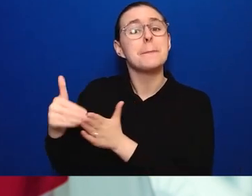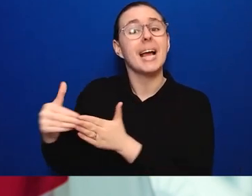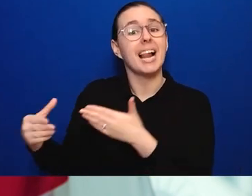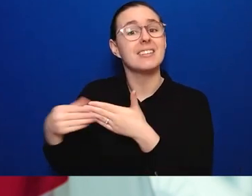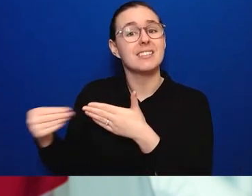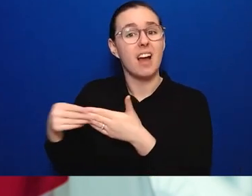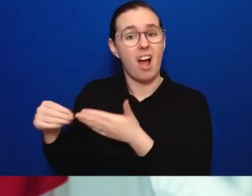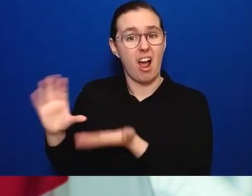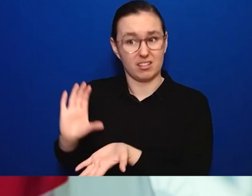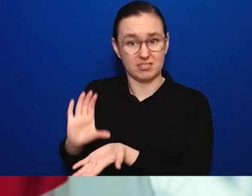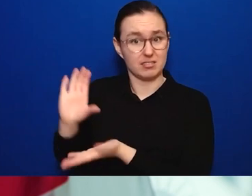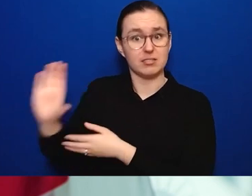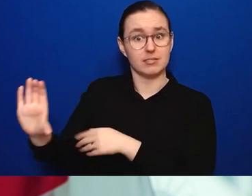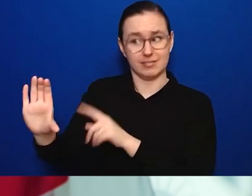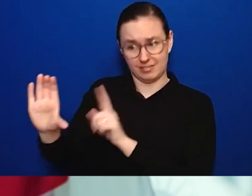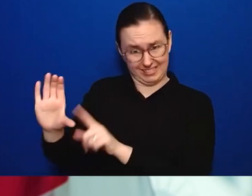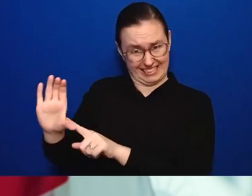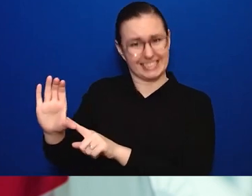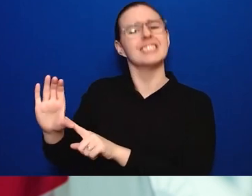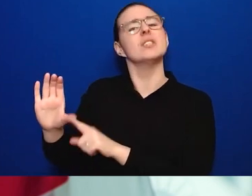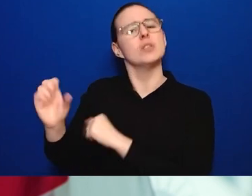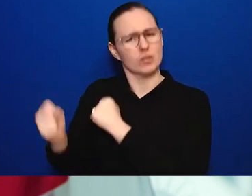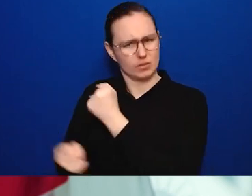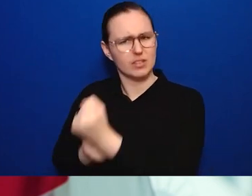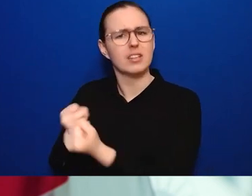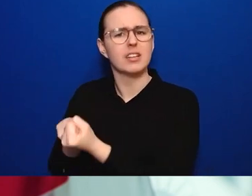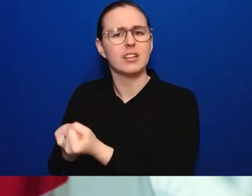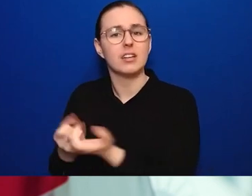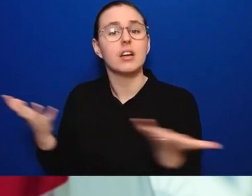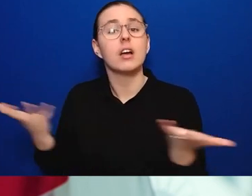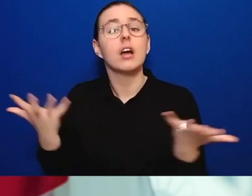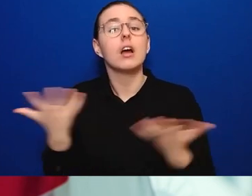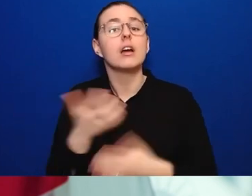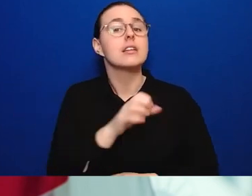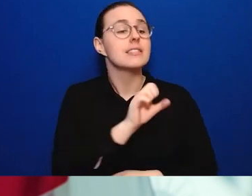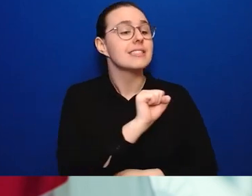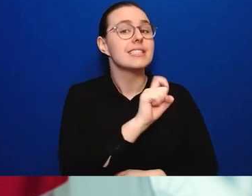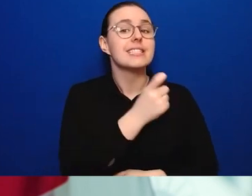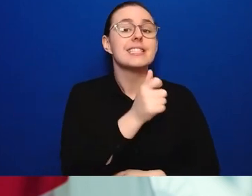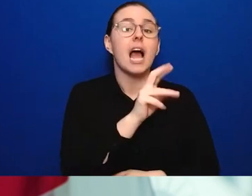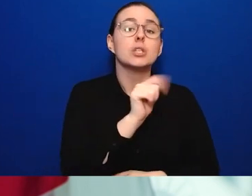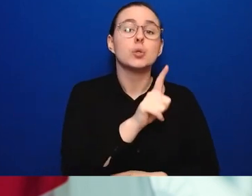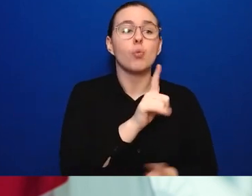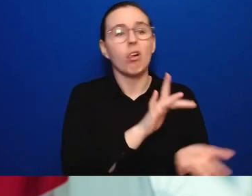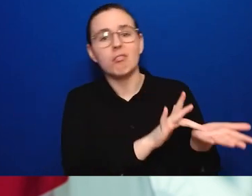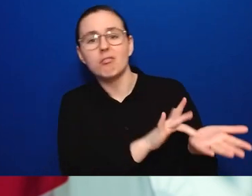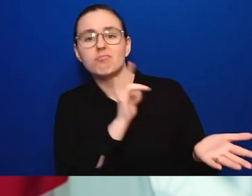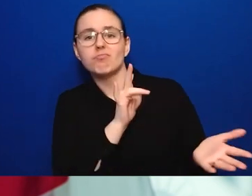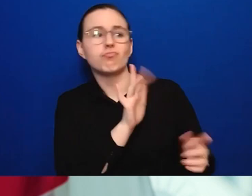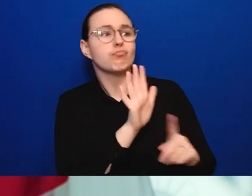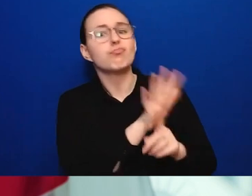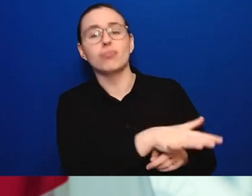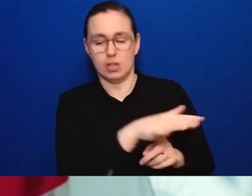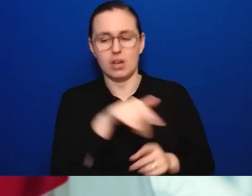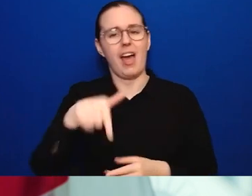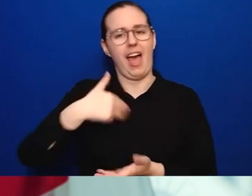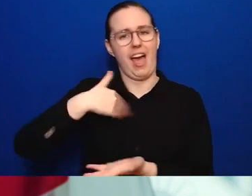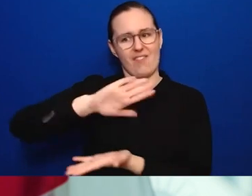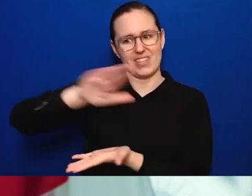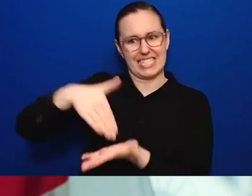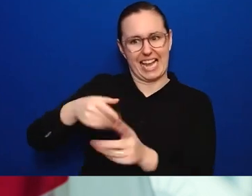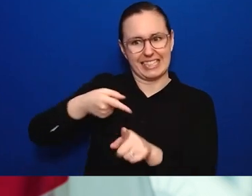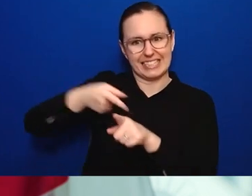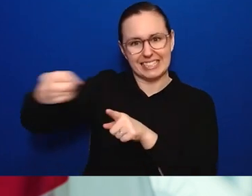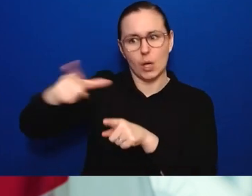3 years. Government funding and support is vital to addressing violence. However, it is only through the meaningful participation